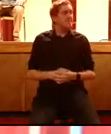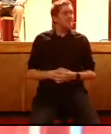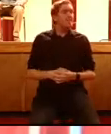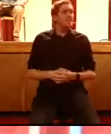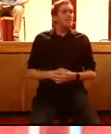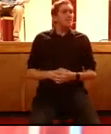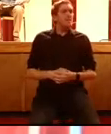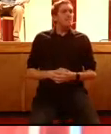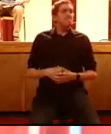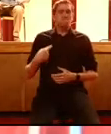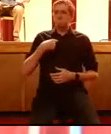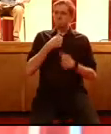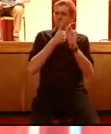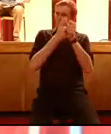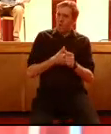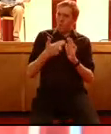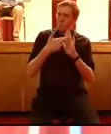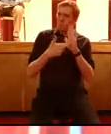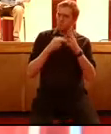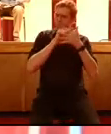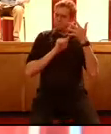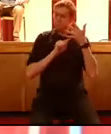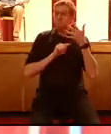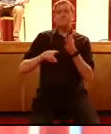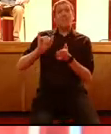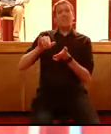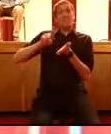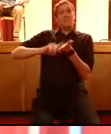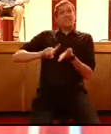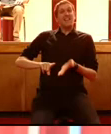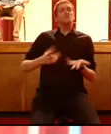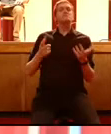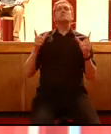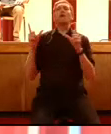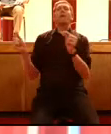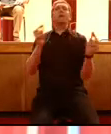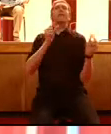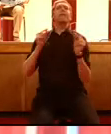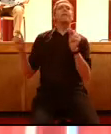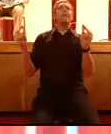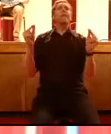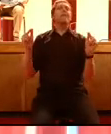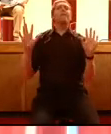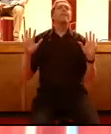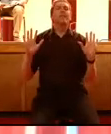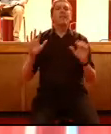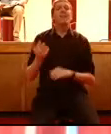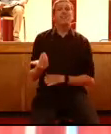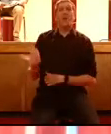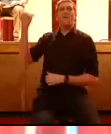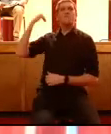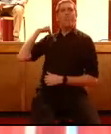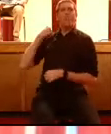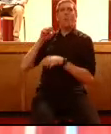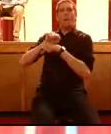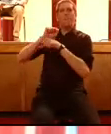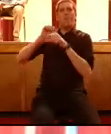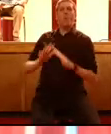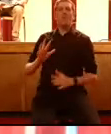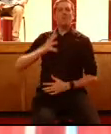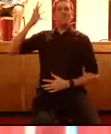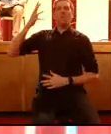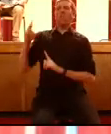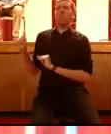We have followed all the rules. This investigation is nothing more than a rumor created by a former disgruntled employee.